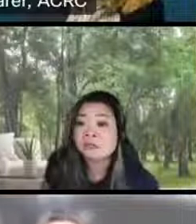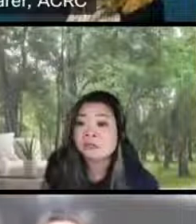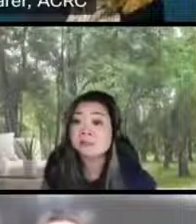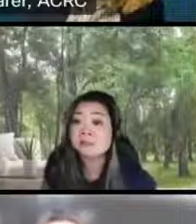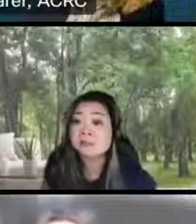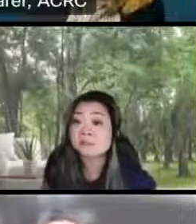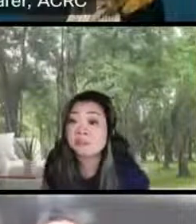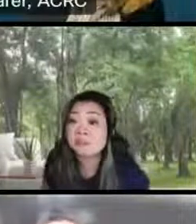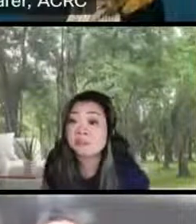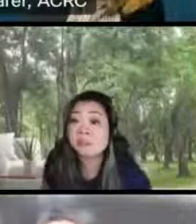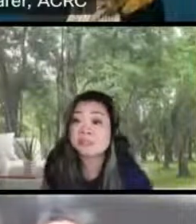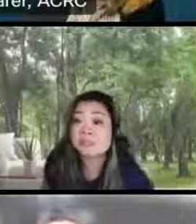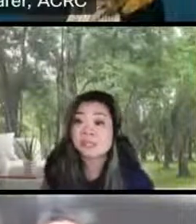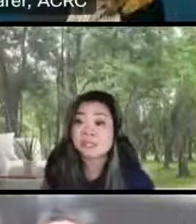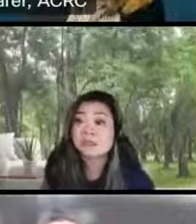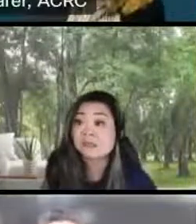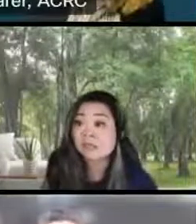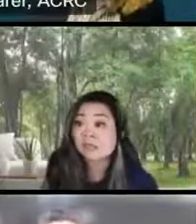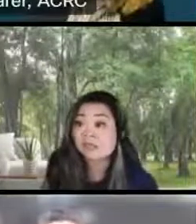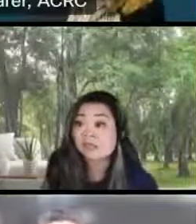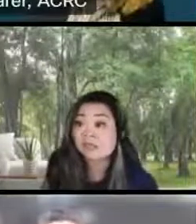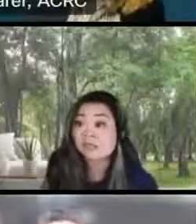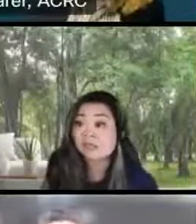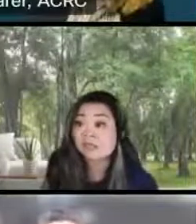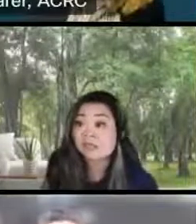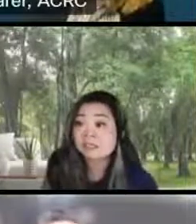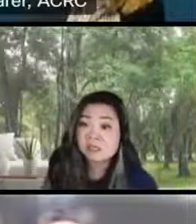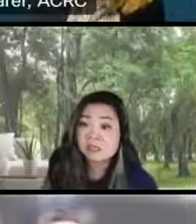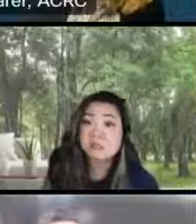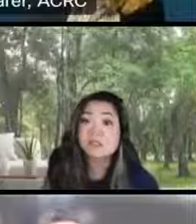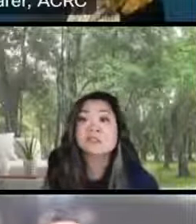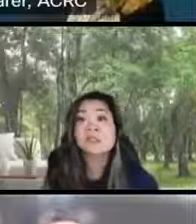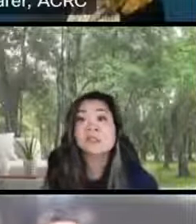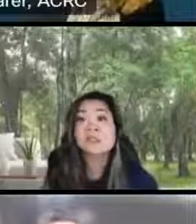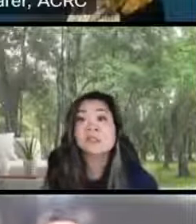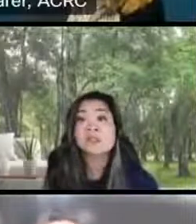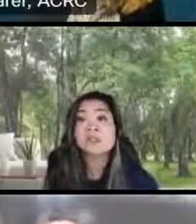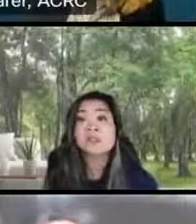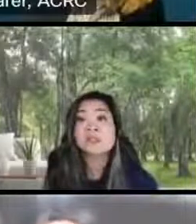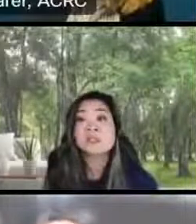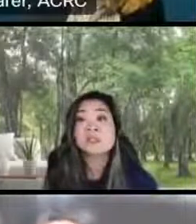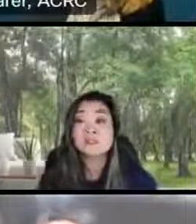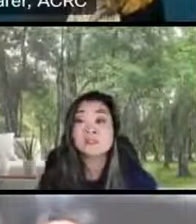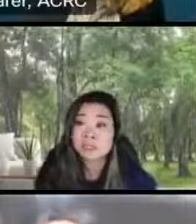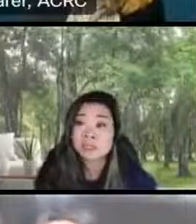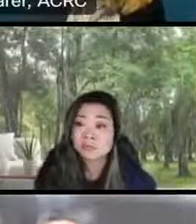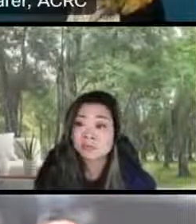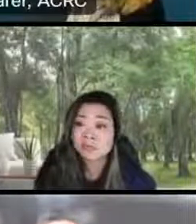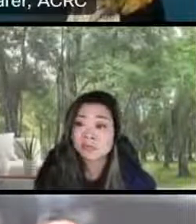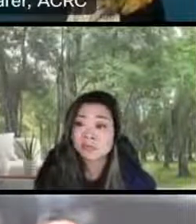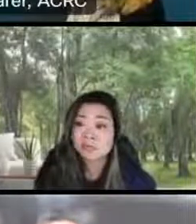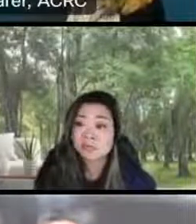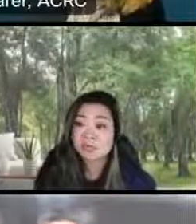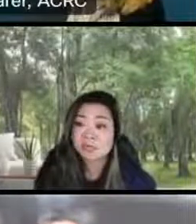could be because providers did not fully understand the extent of the question or due to the situation that we were in during